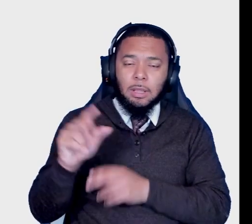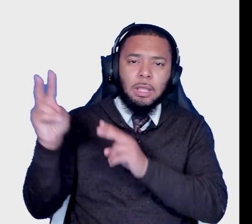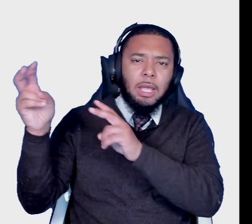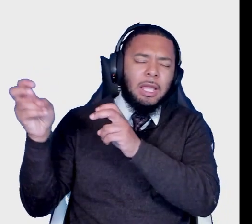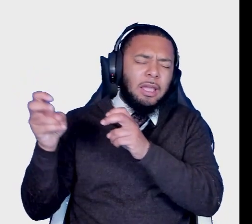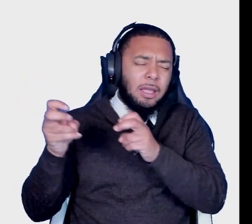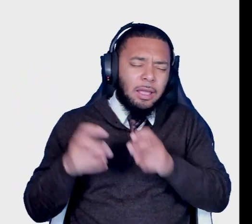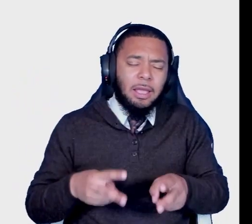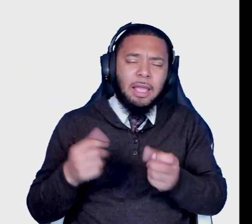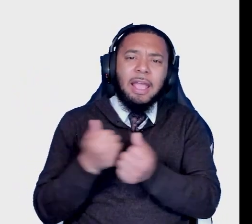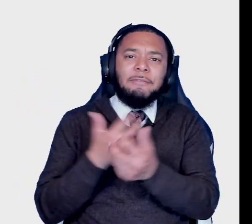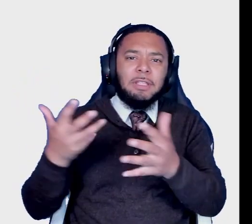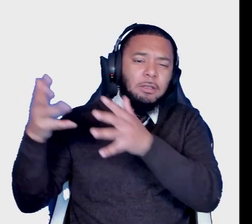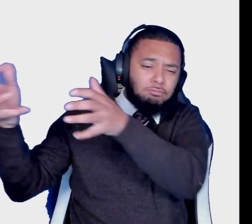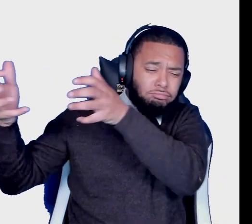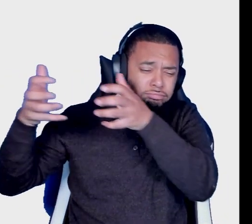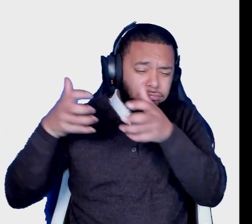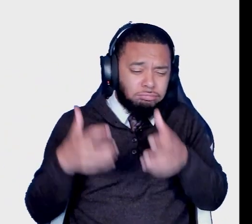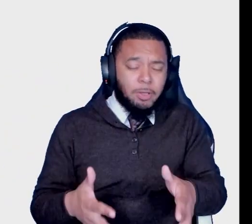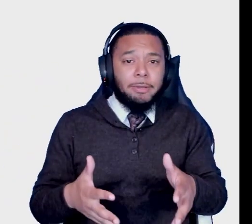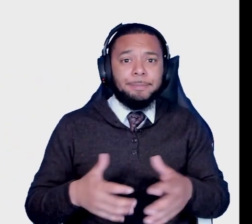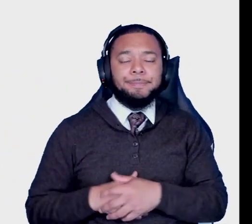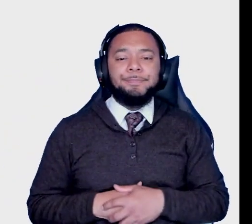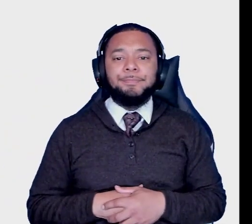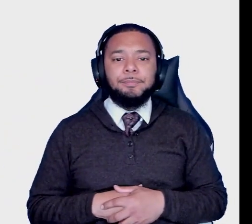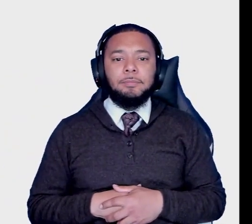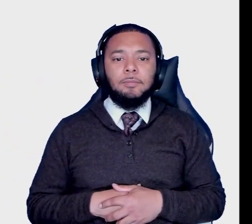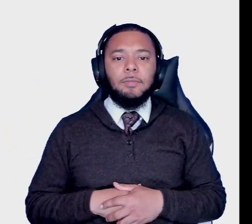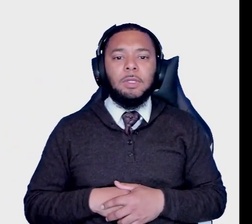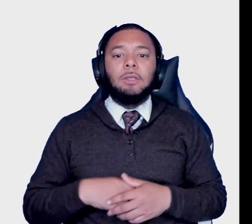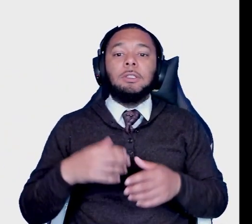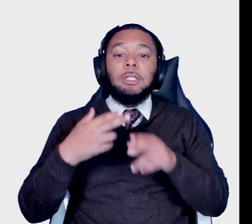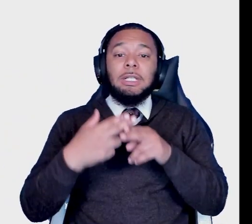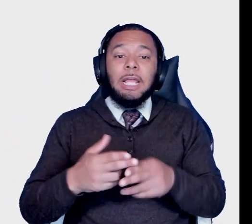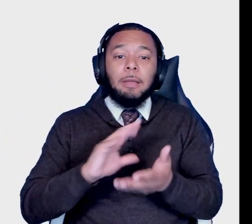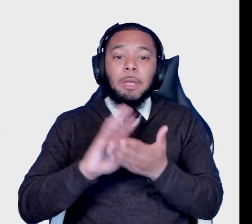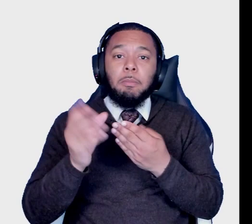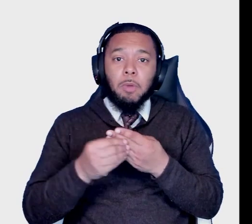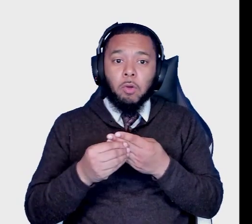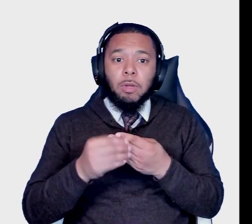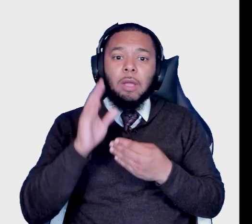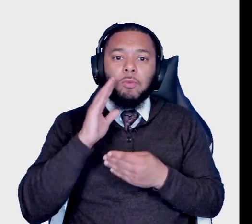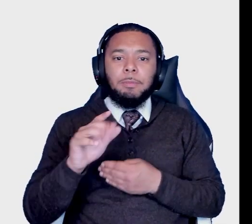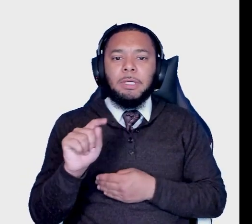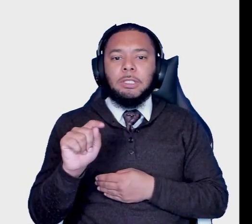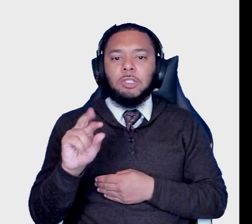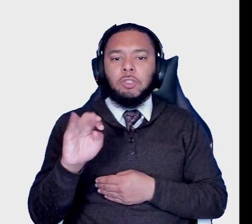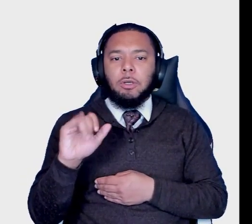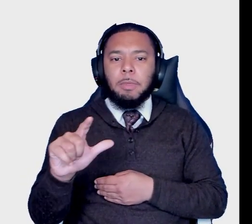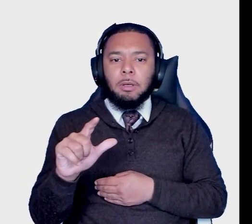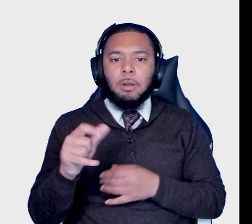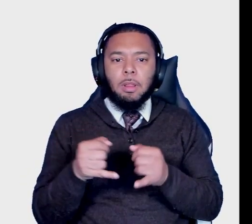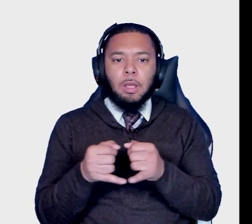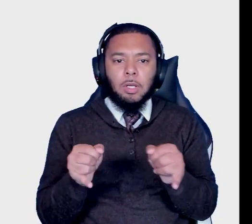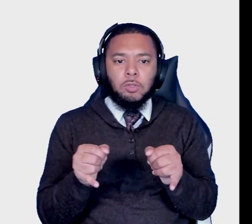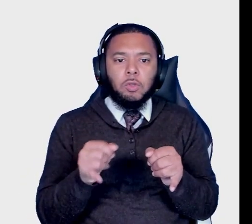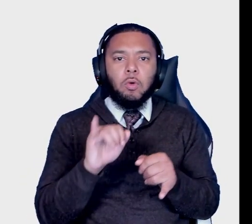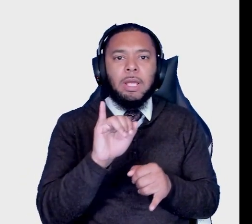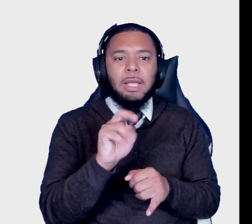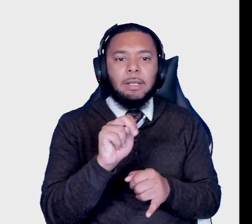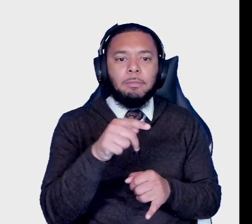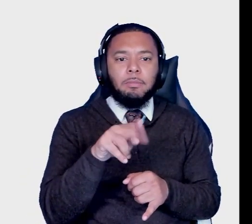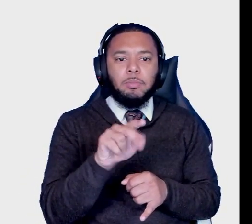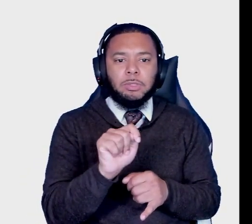a program started here. The name of my program will be terminal_input. Remember, this name, just